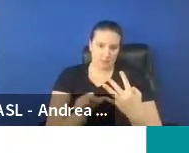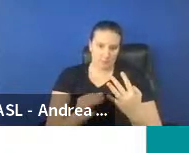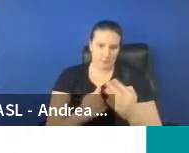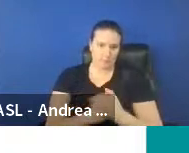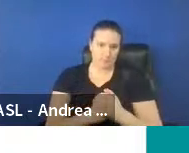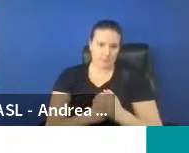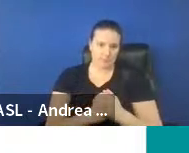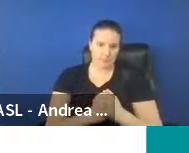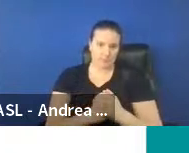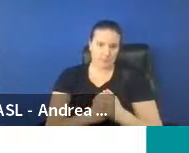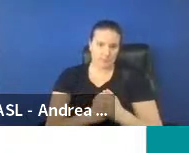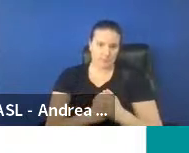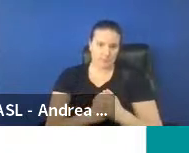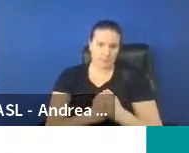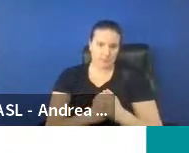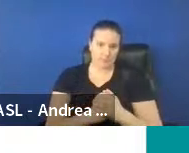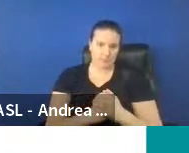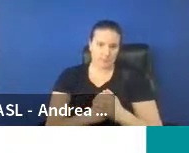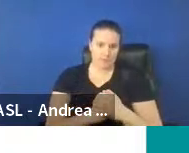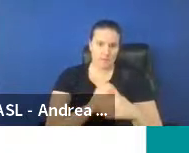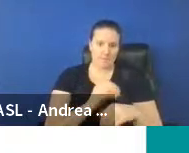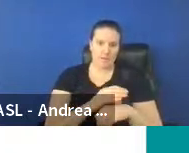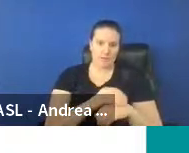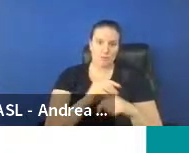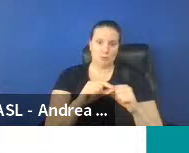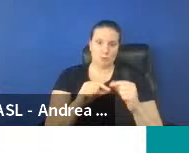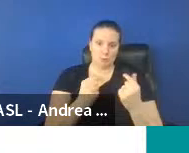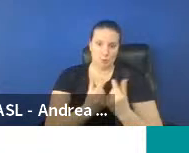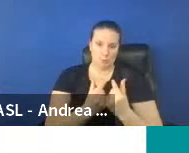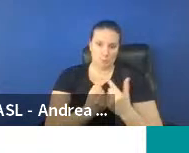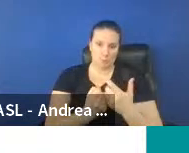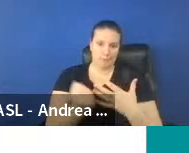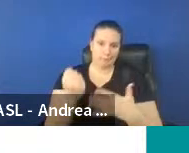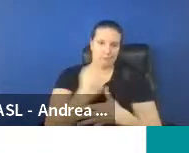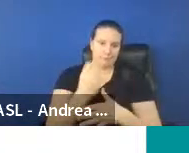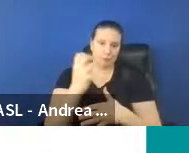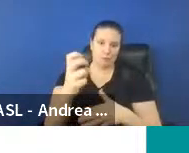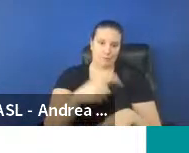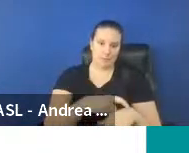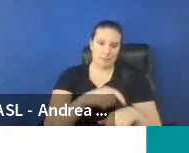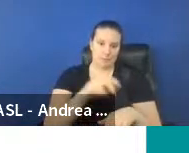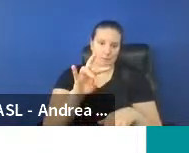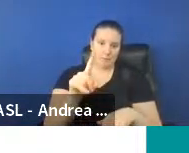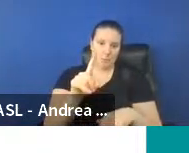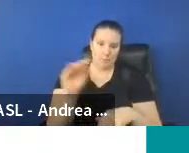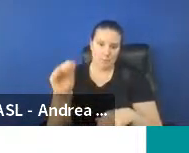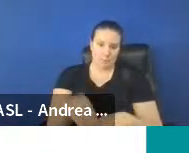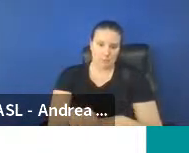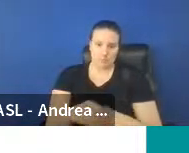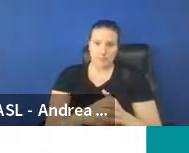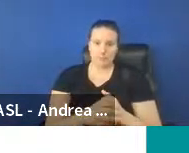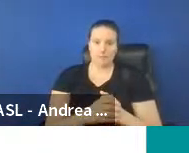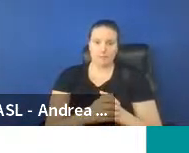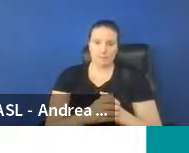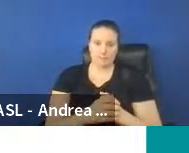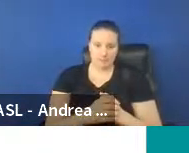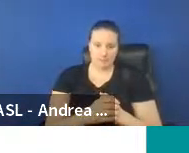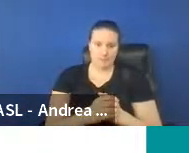the advisory group ranked travel time at 71% of